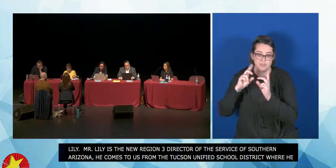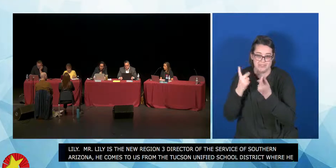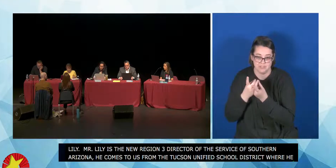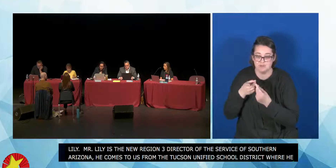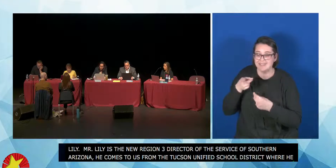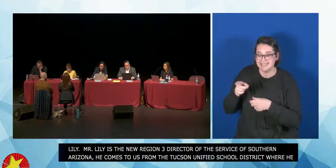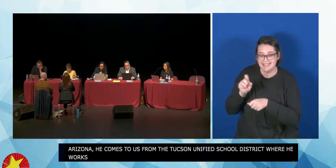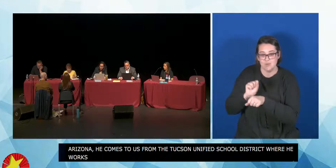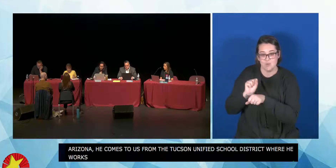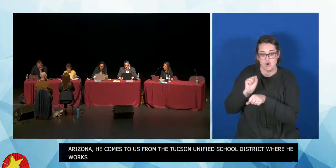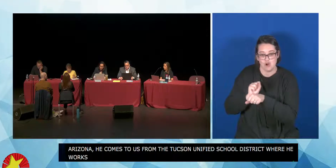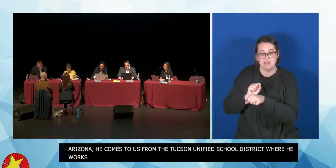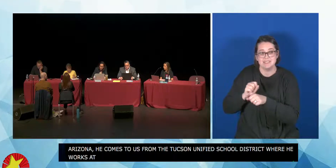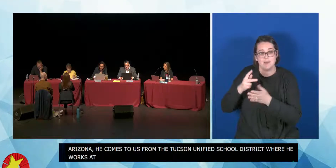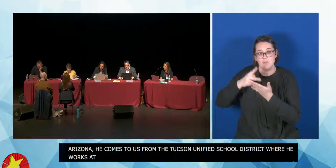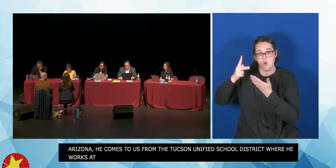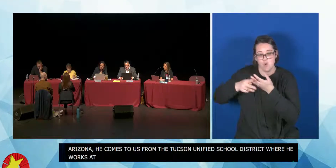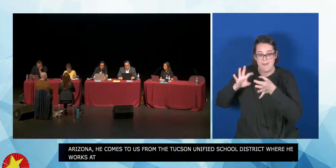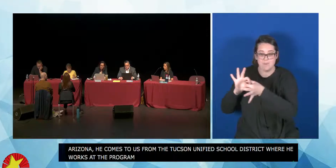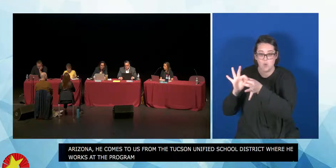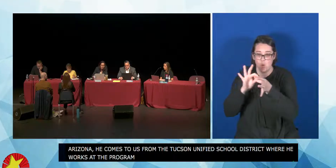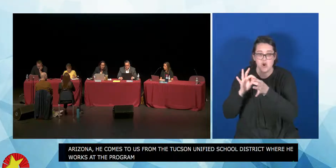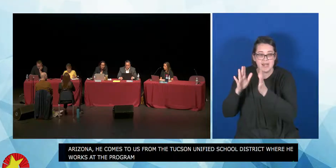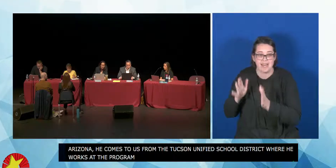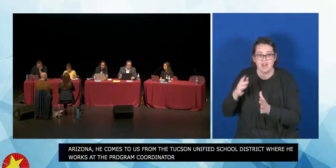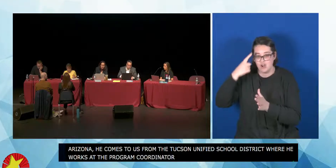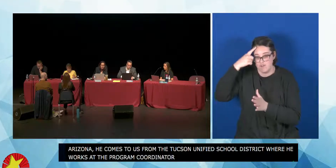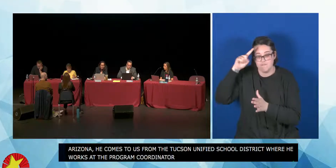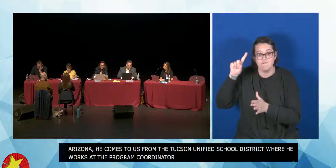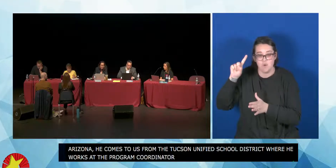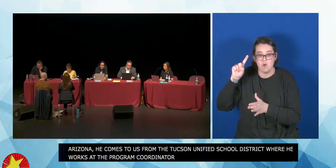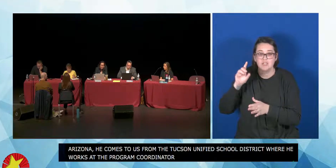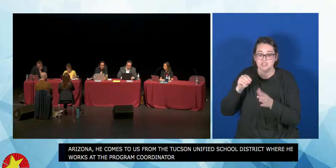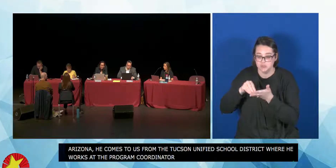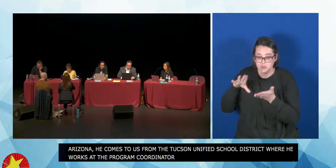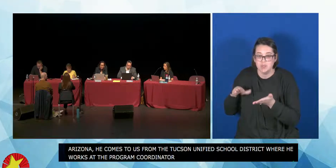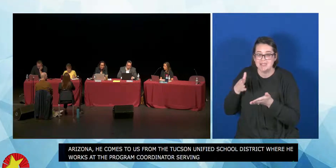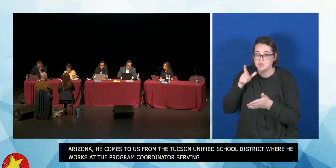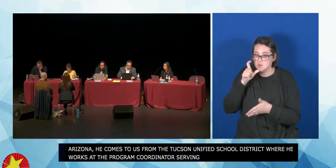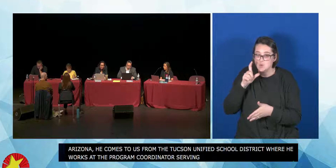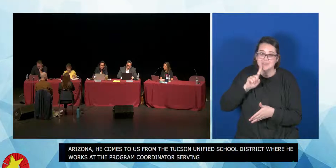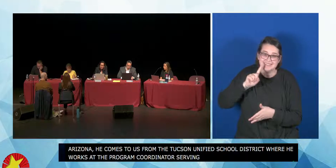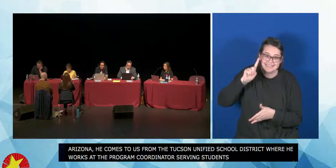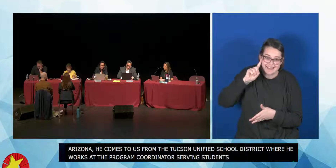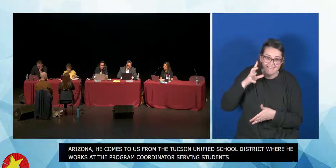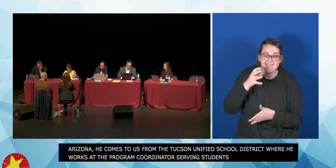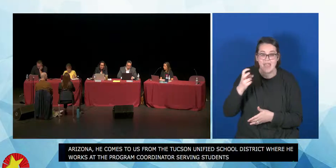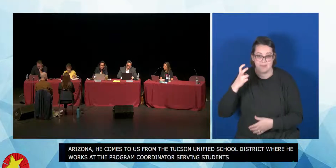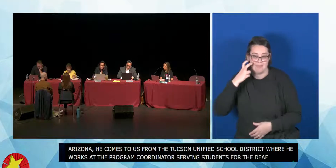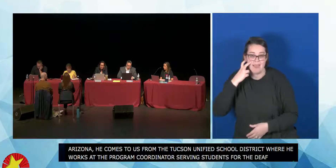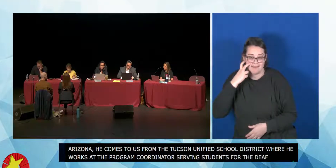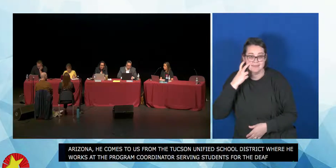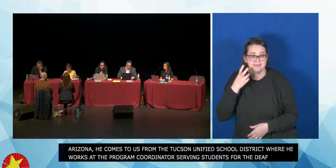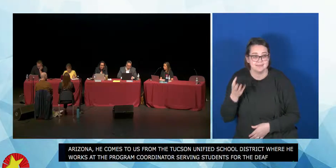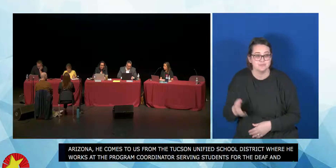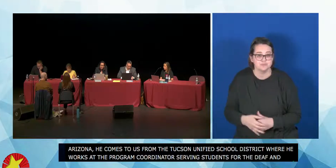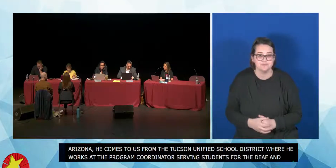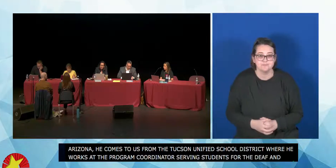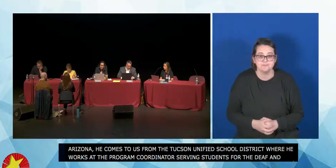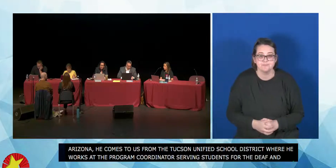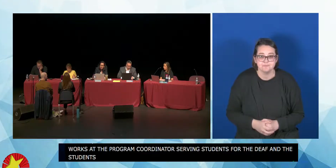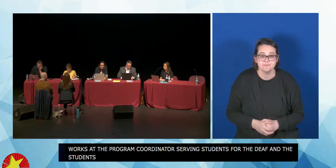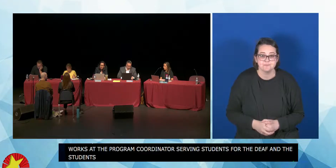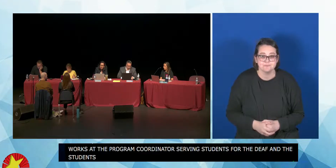program coordinator serving students who are deaf and students who are blind. He is